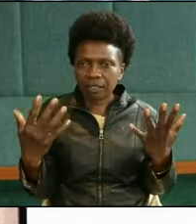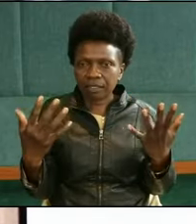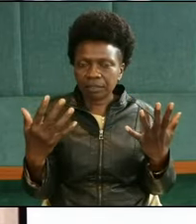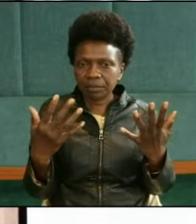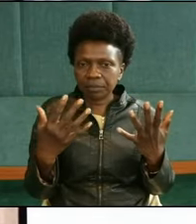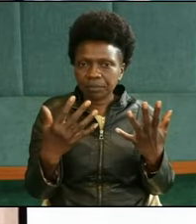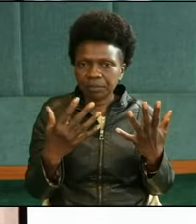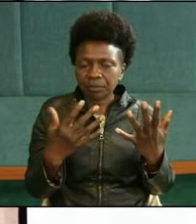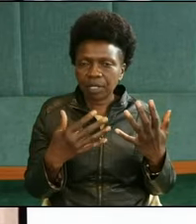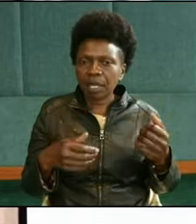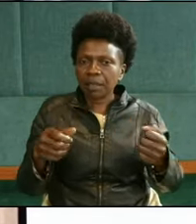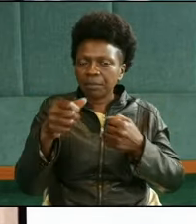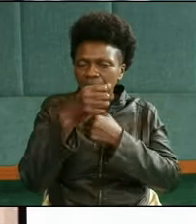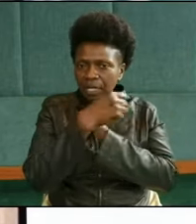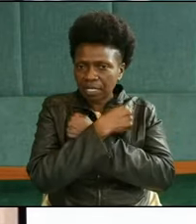encircled his Son,